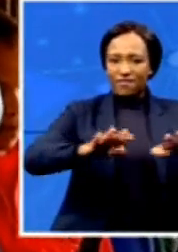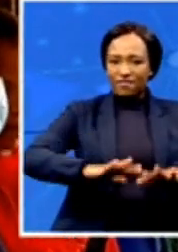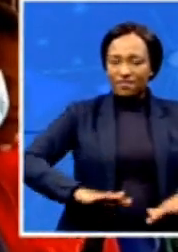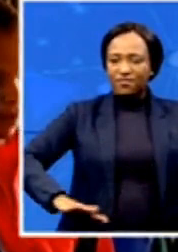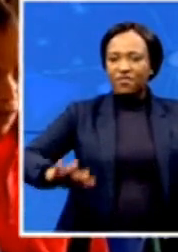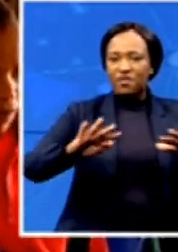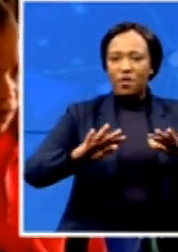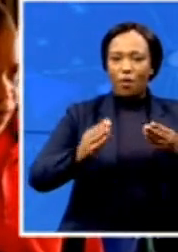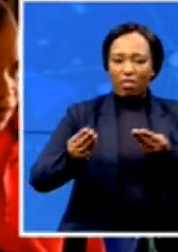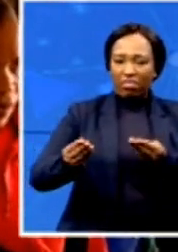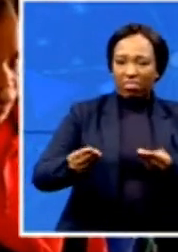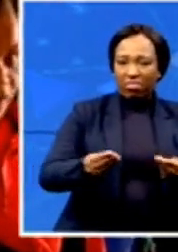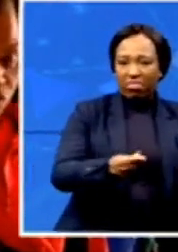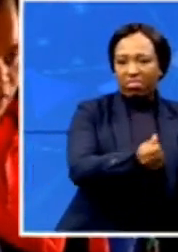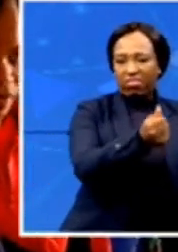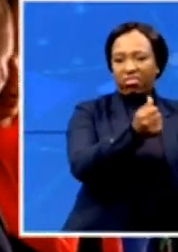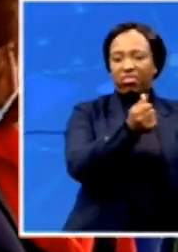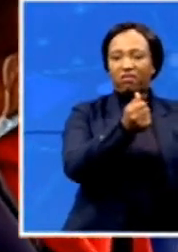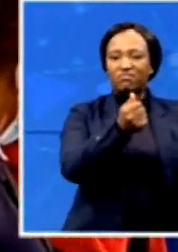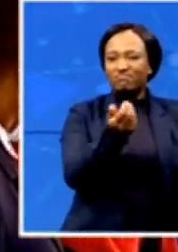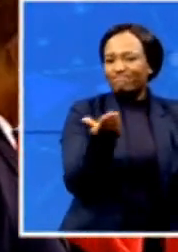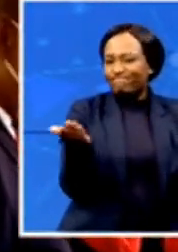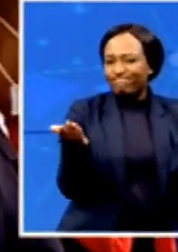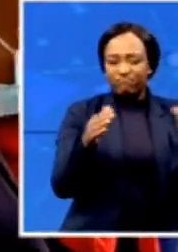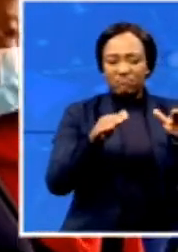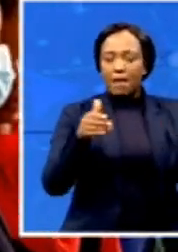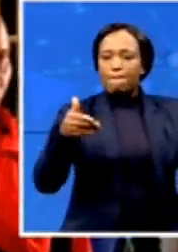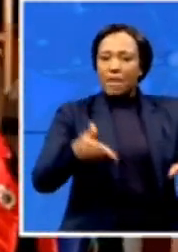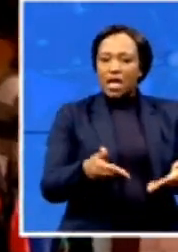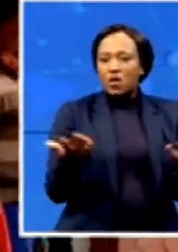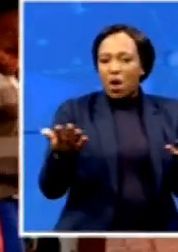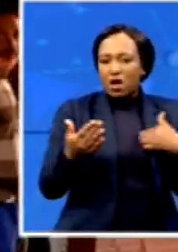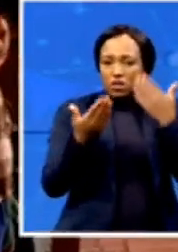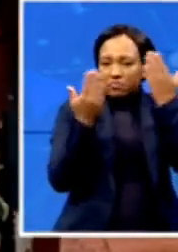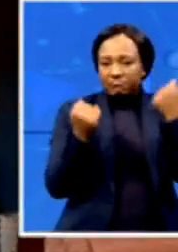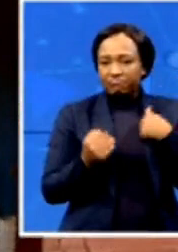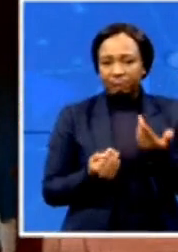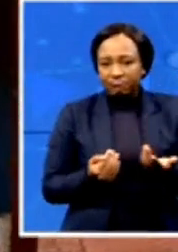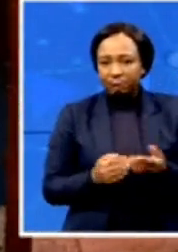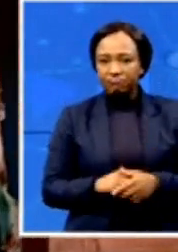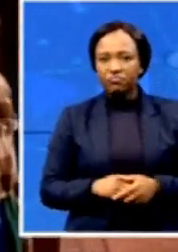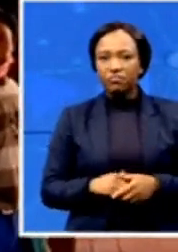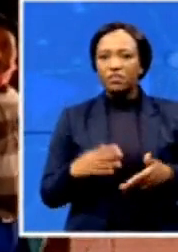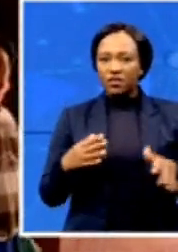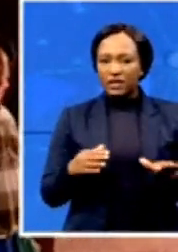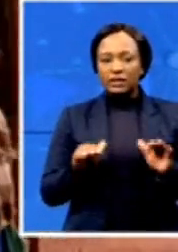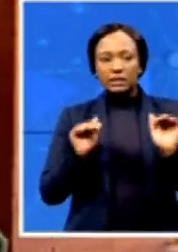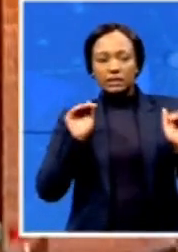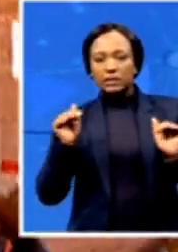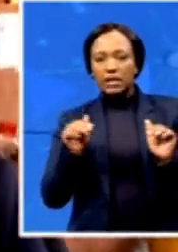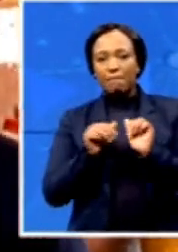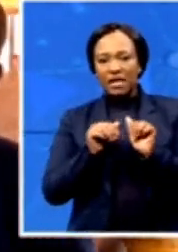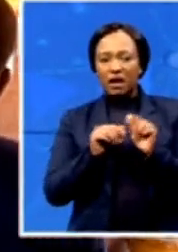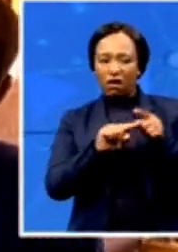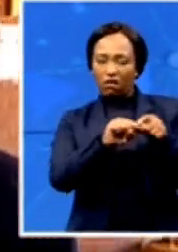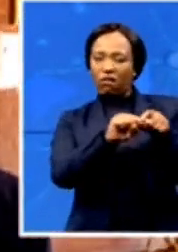know where to bury their loved ones, and they've been asked to delay the burials due to the